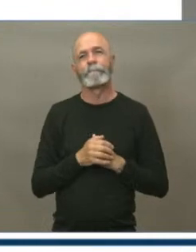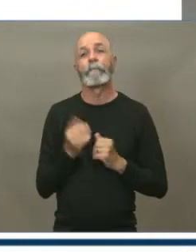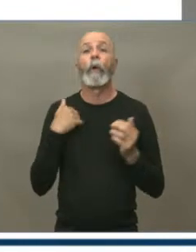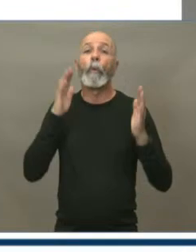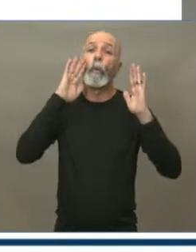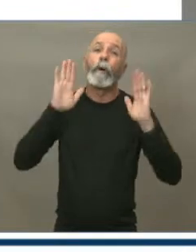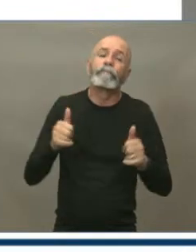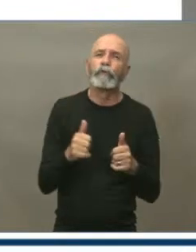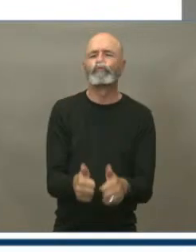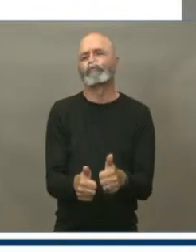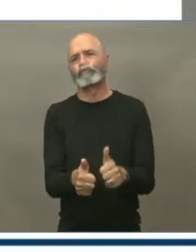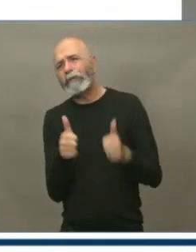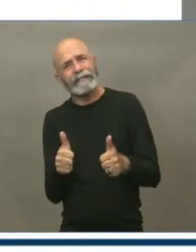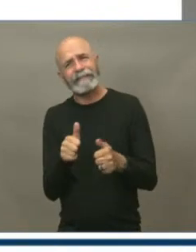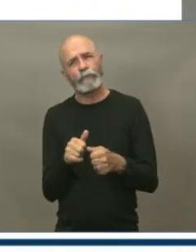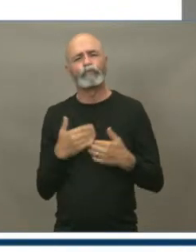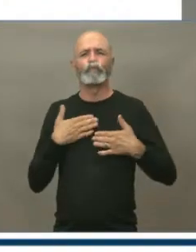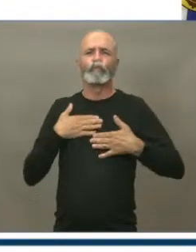sunny weekend.